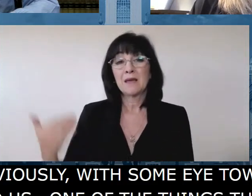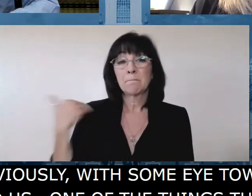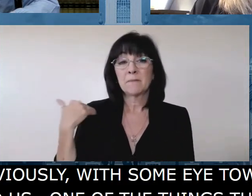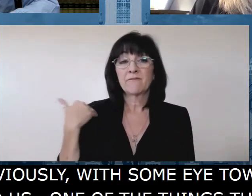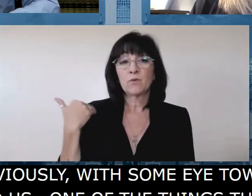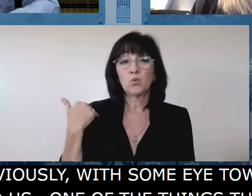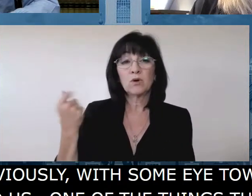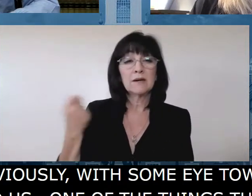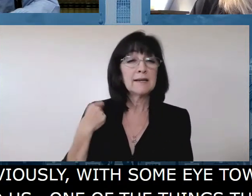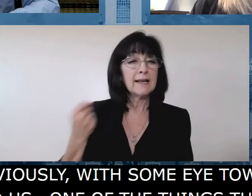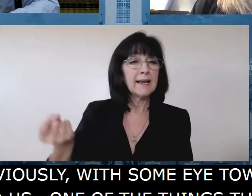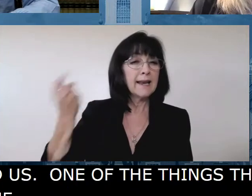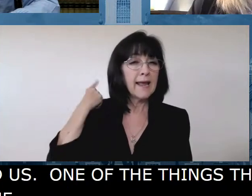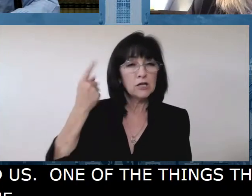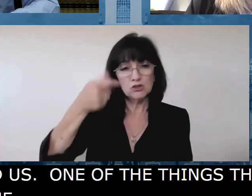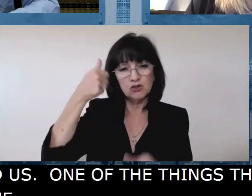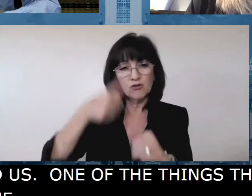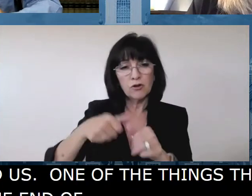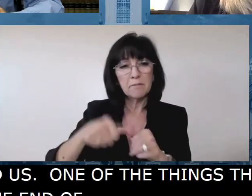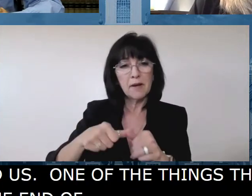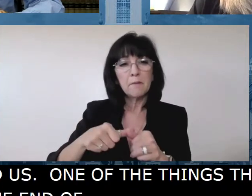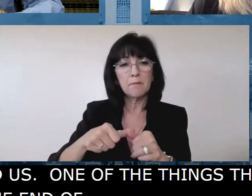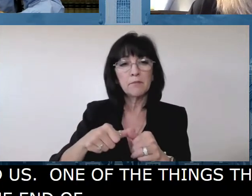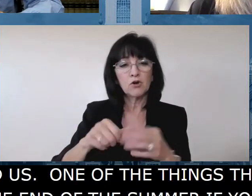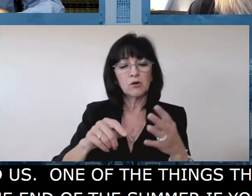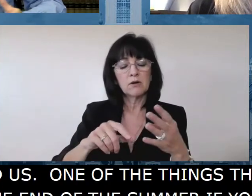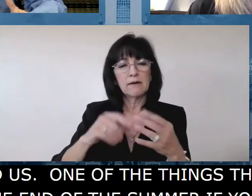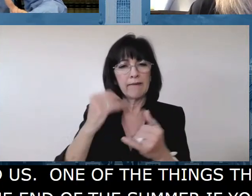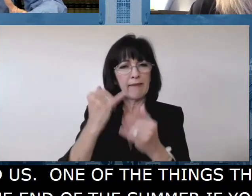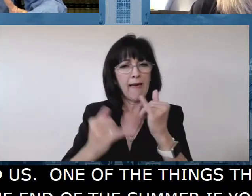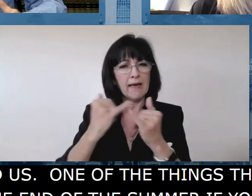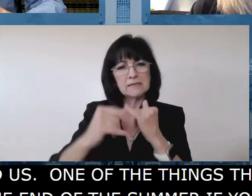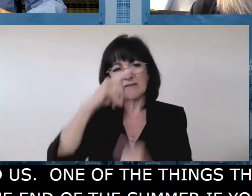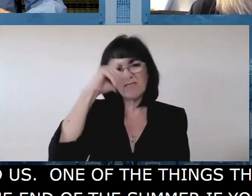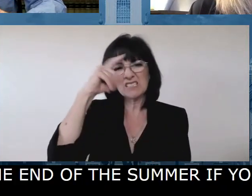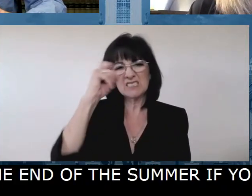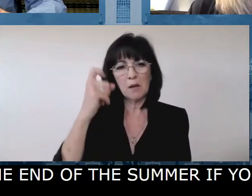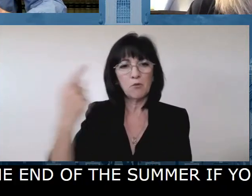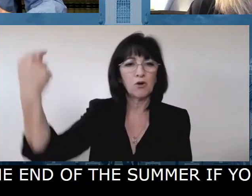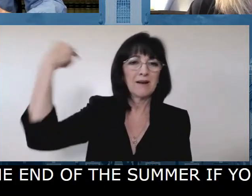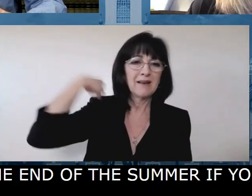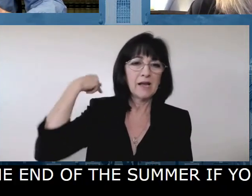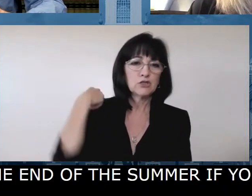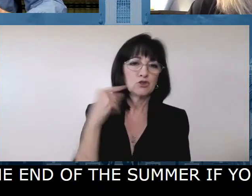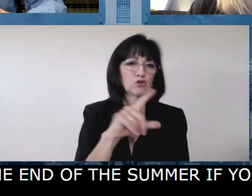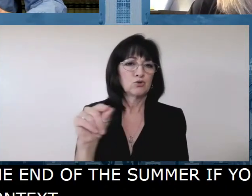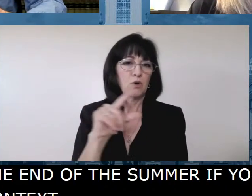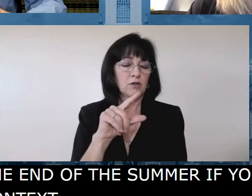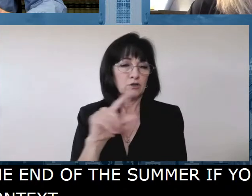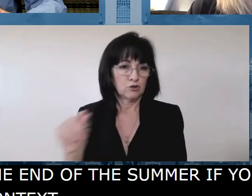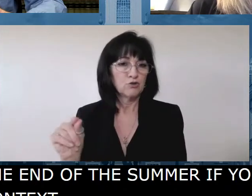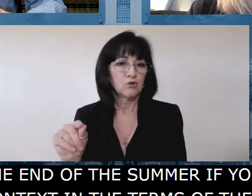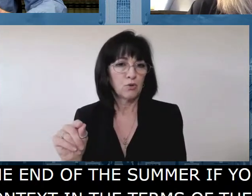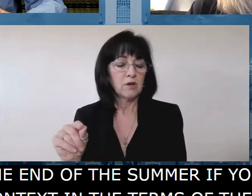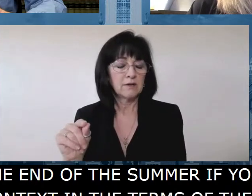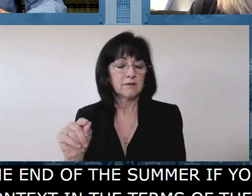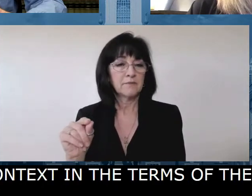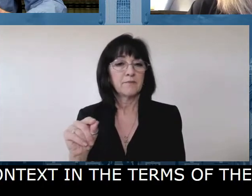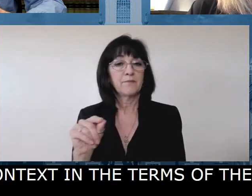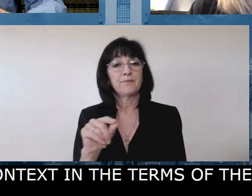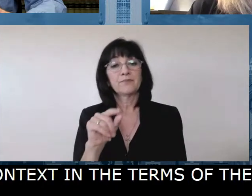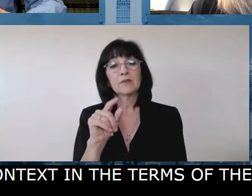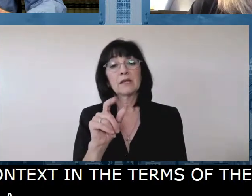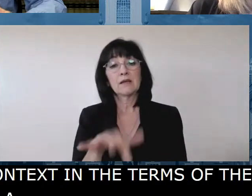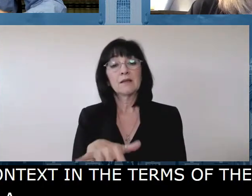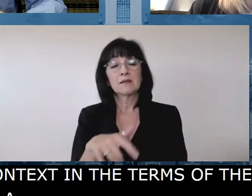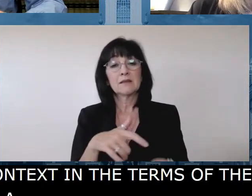the end of the summer, if you remember, just to put it in the context in terms of the number of positive cases on a day-to-day basis,